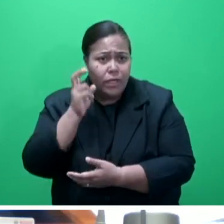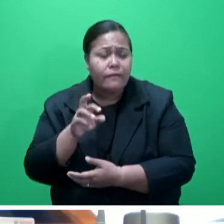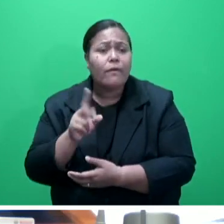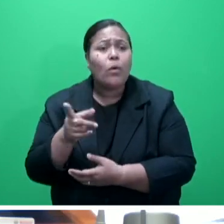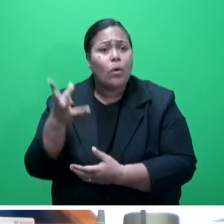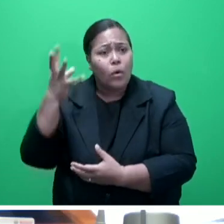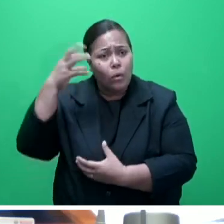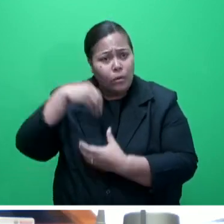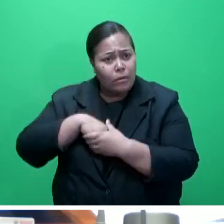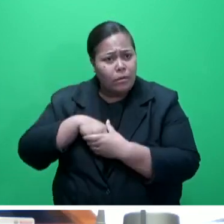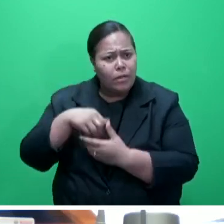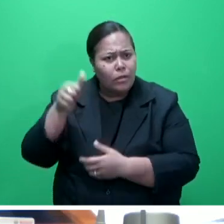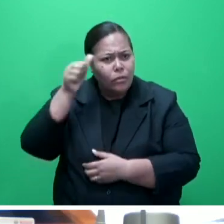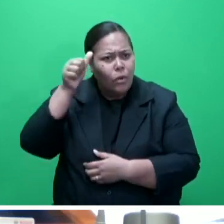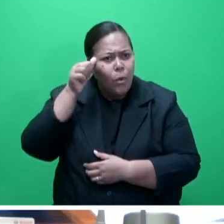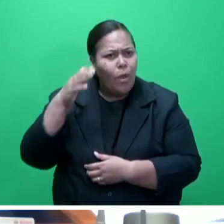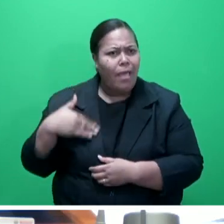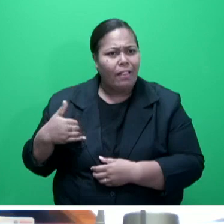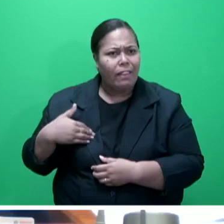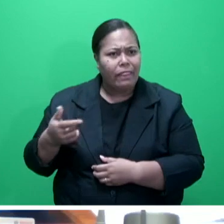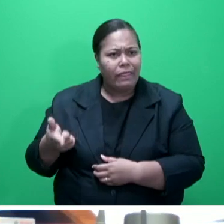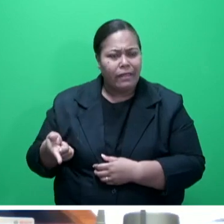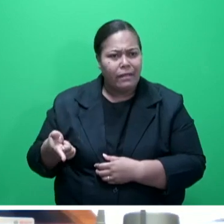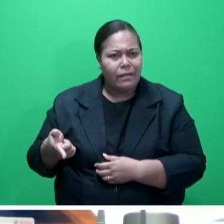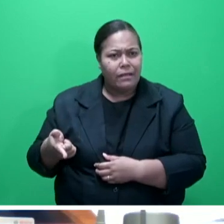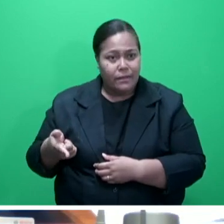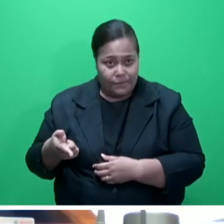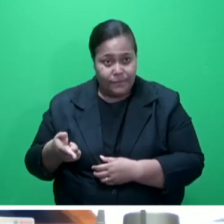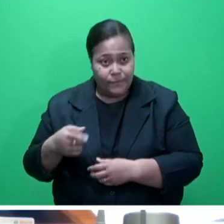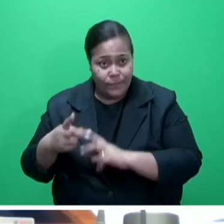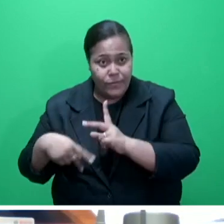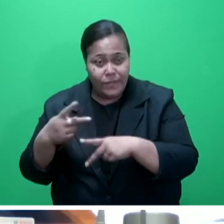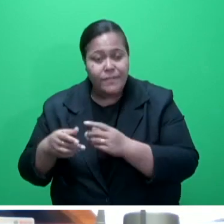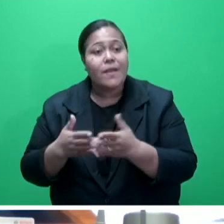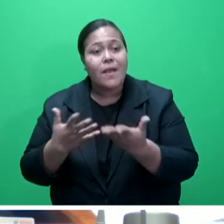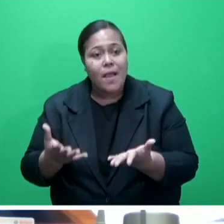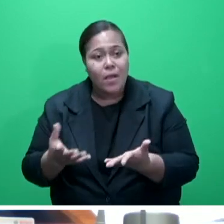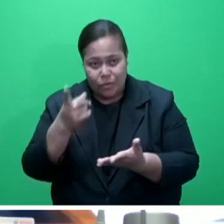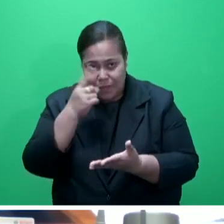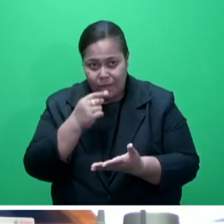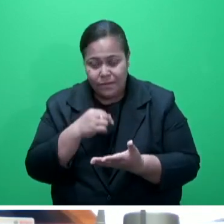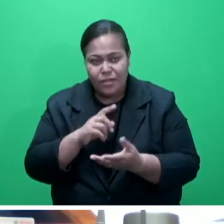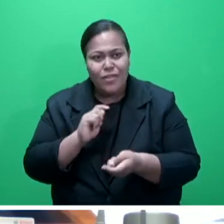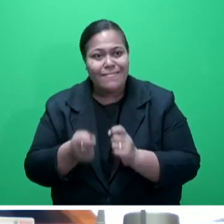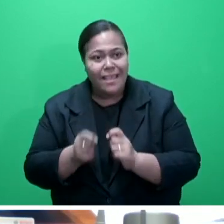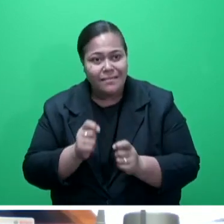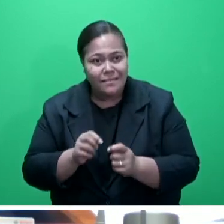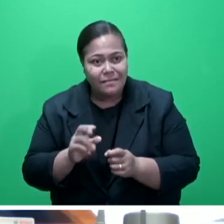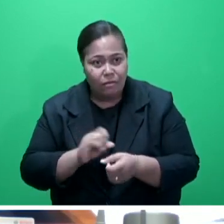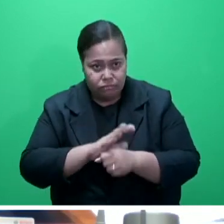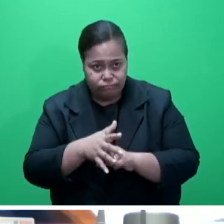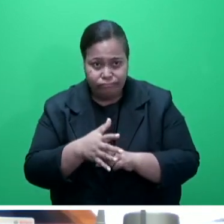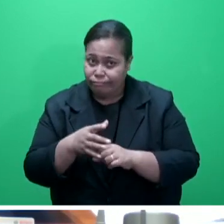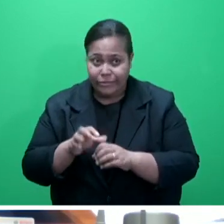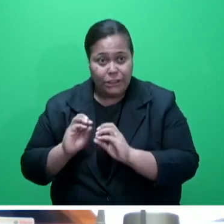regulations? Will they need to carry out swabs? Will the cabin crew need to do this? All of this is going to